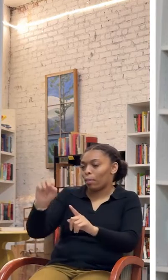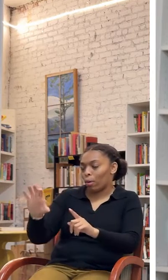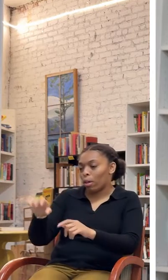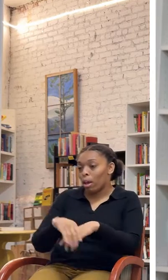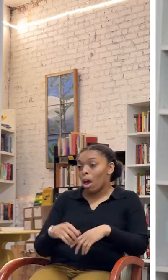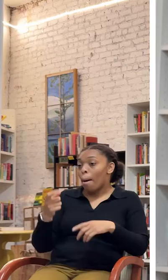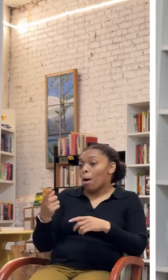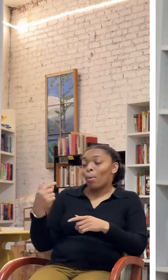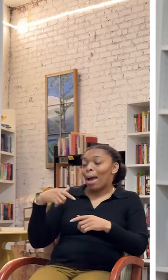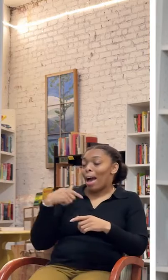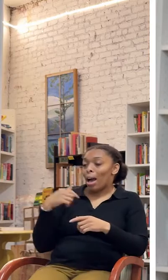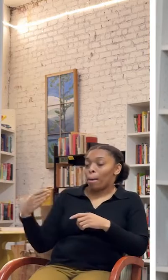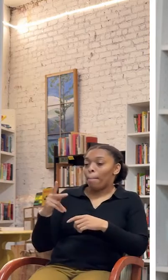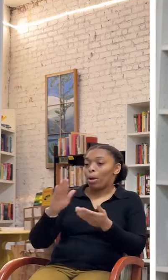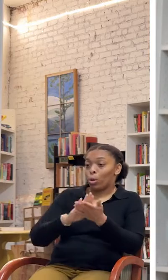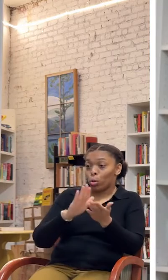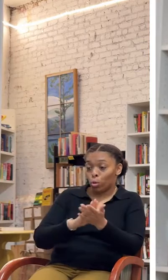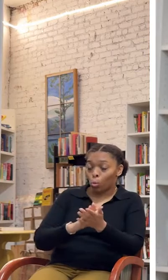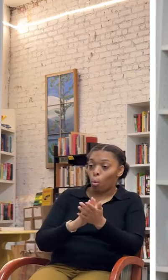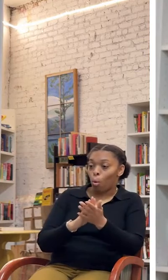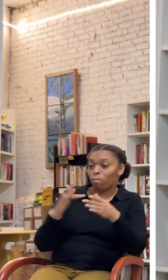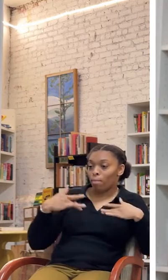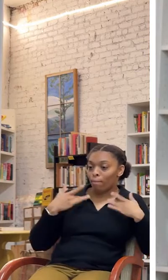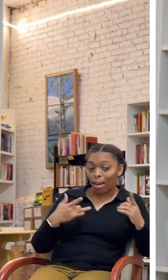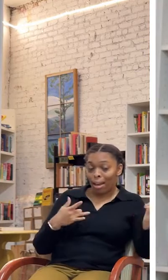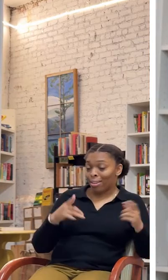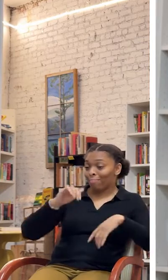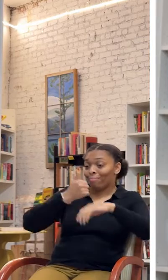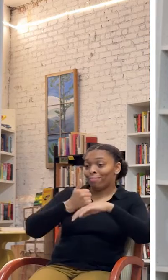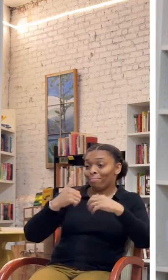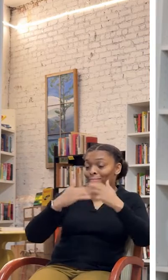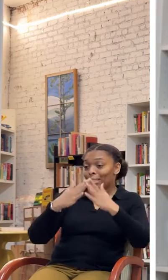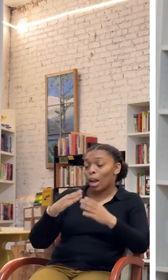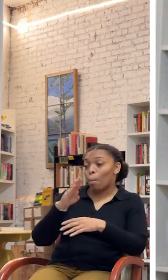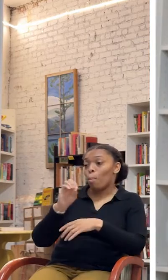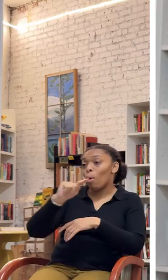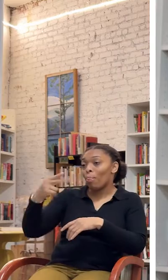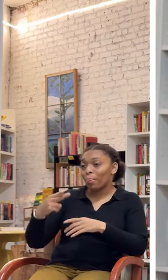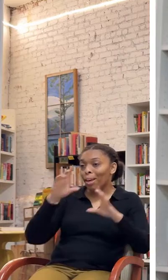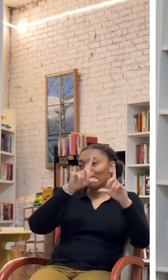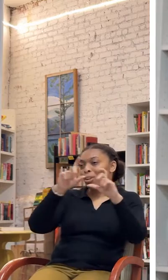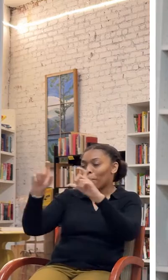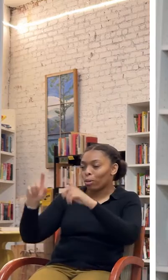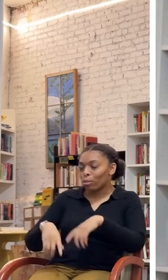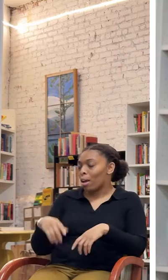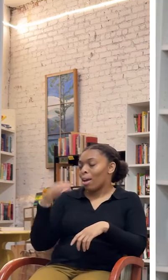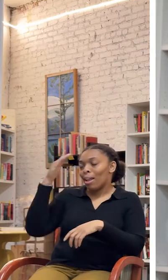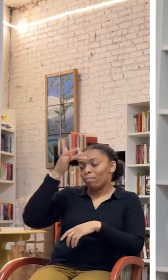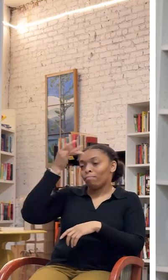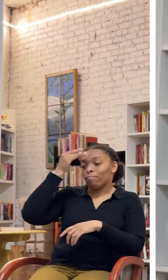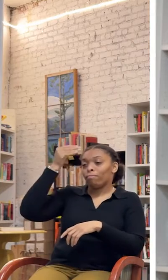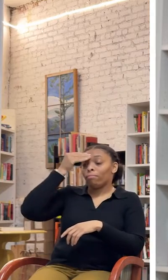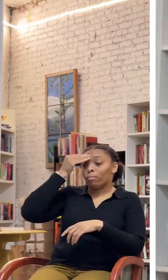to school thing and Cleve was like, can I set up a booth and take pictures? I will never forget it. It was one girl and he was